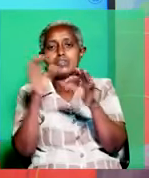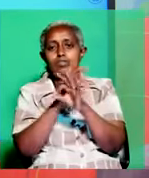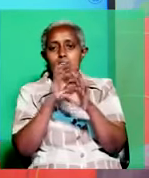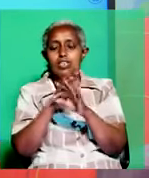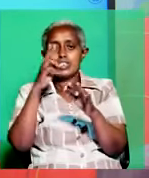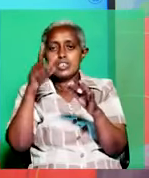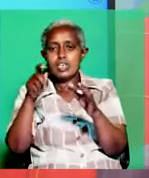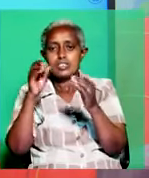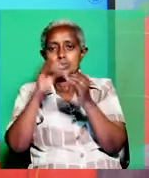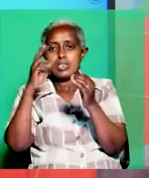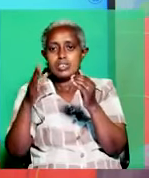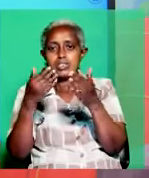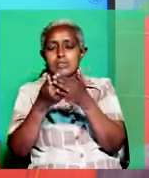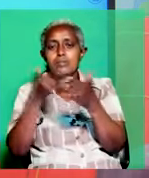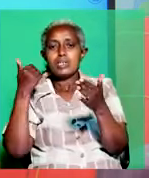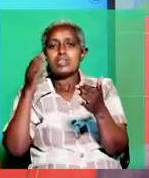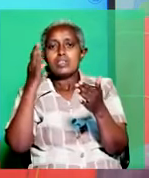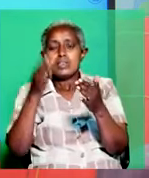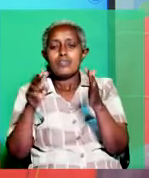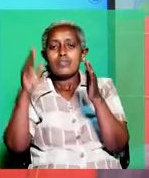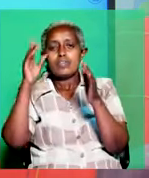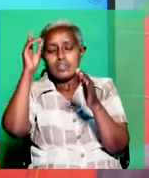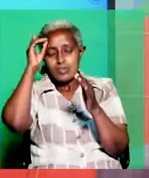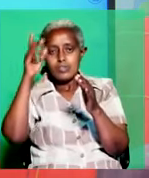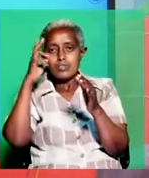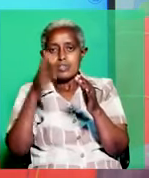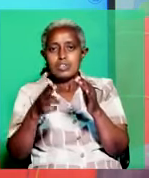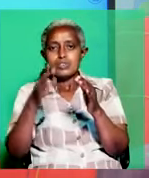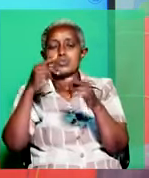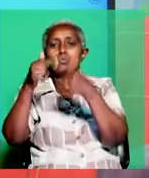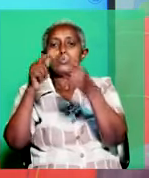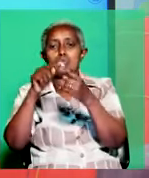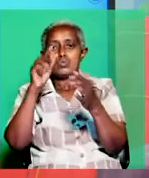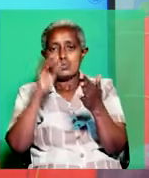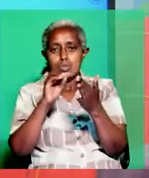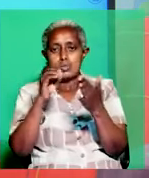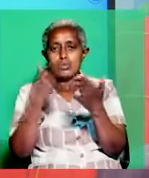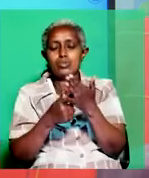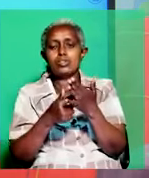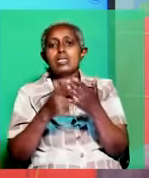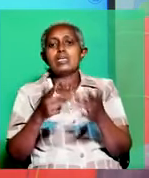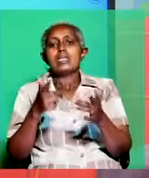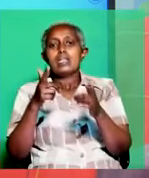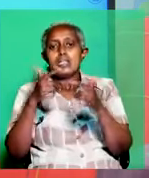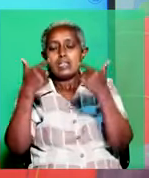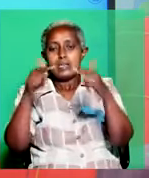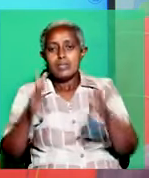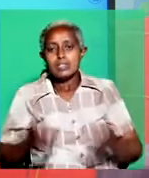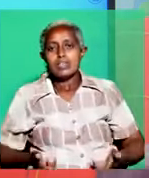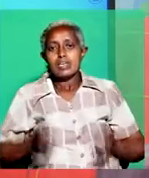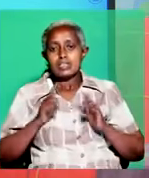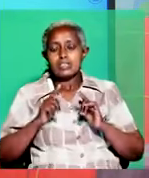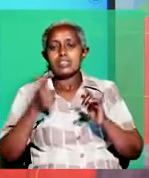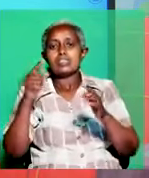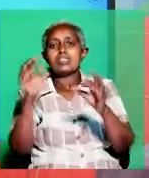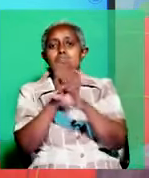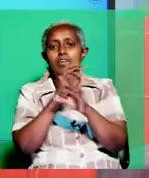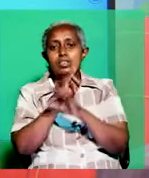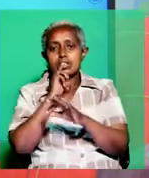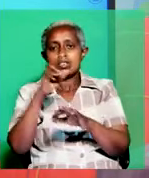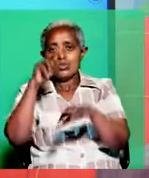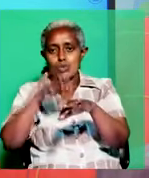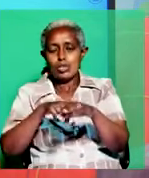minus f derivative x over h, where h goes to 0. If this limit exists, then the function is twice